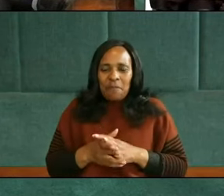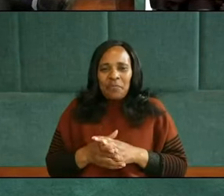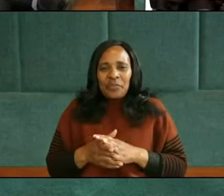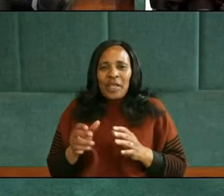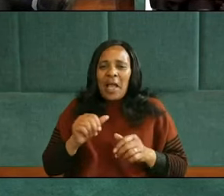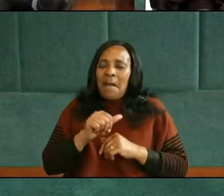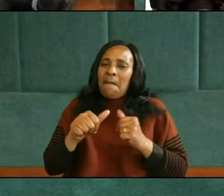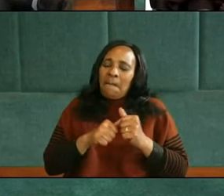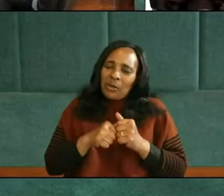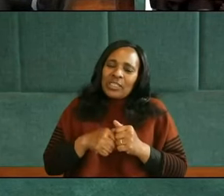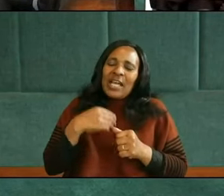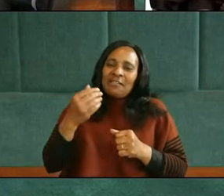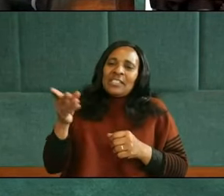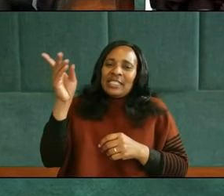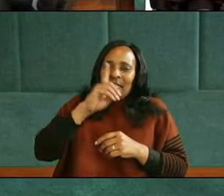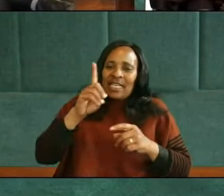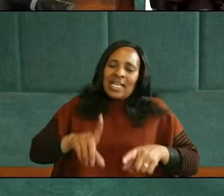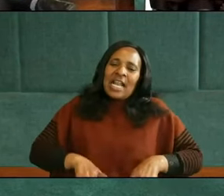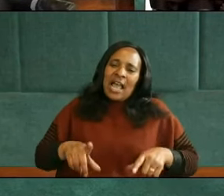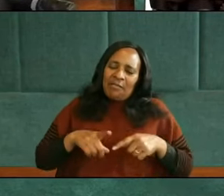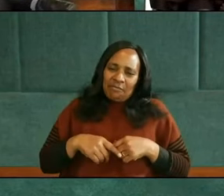like his day-to-day life?